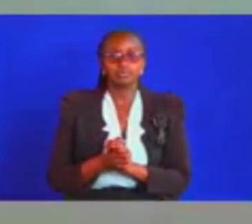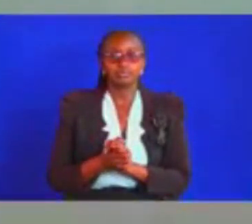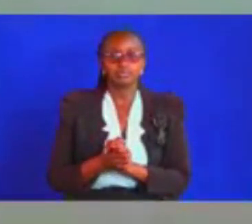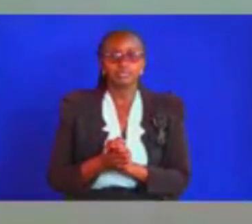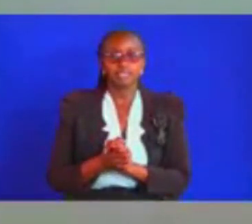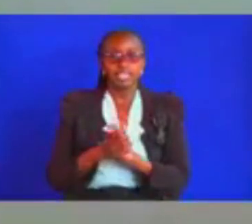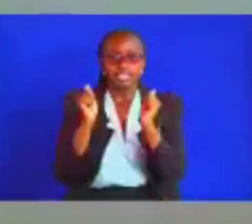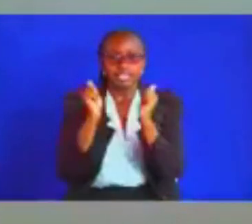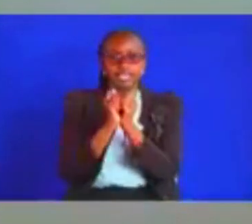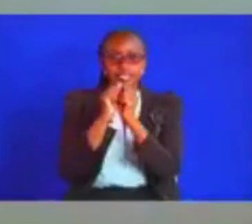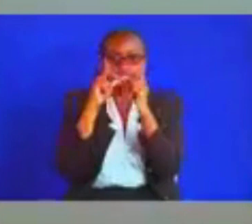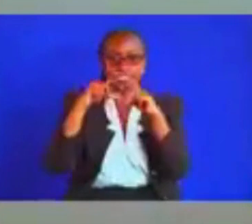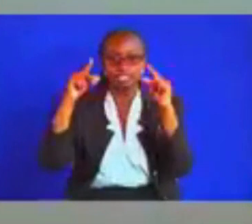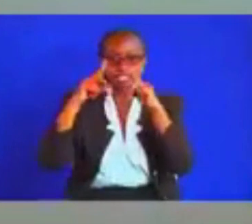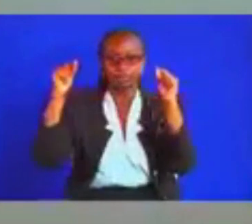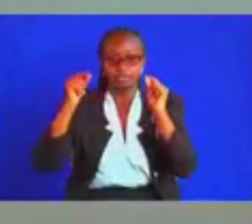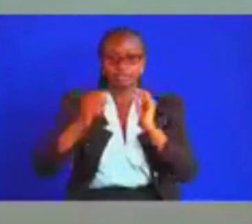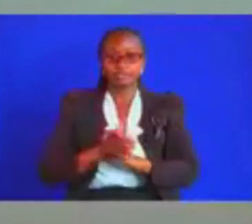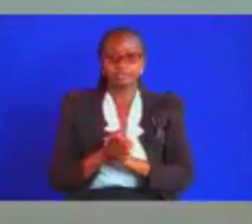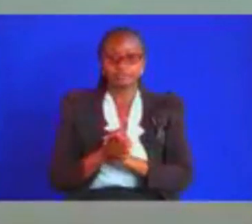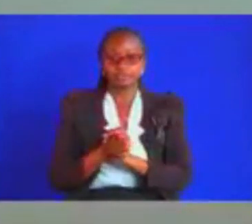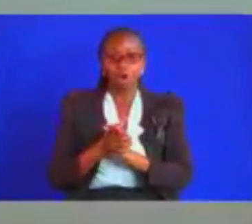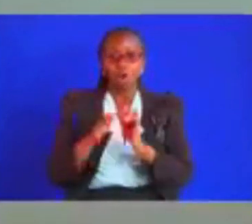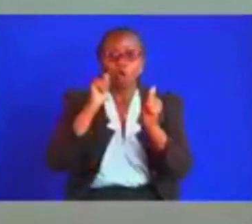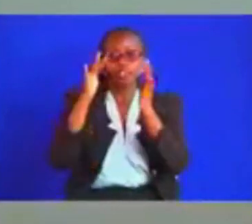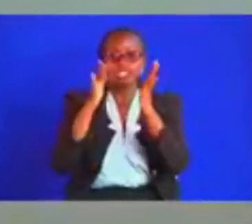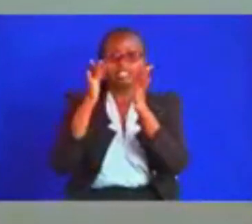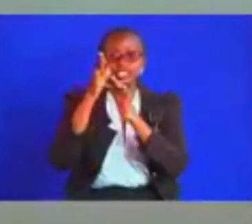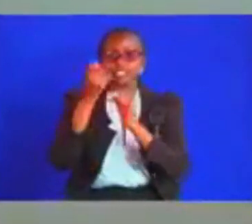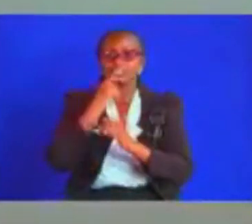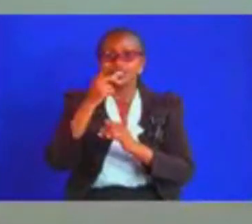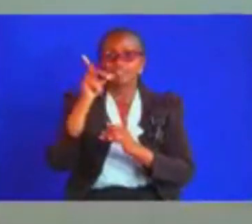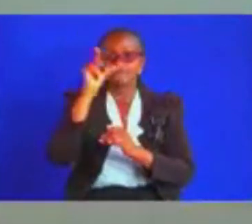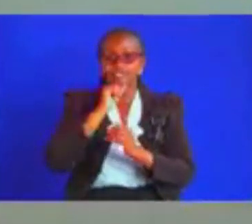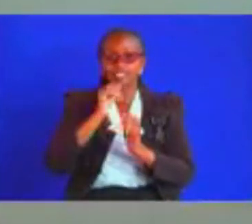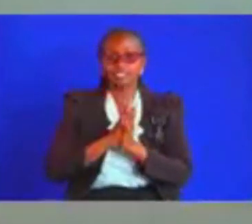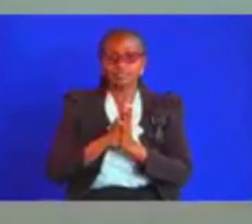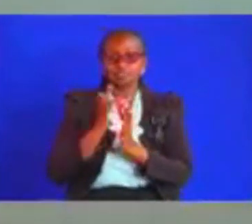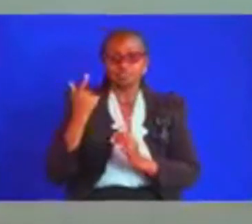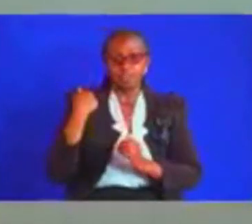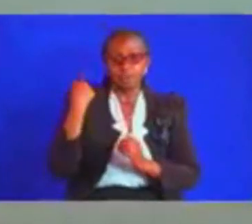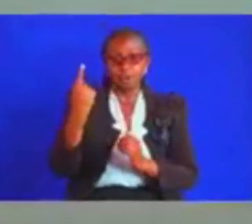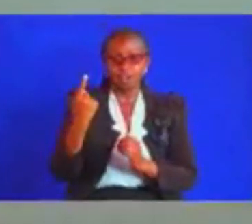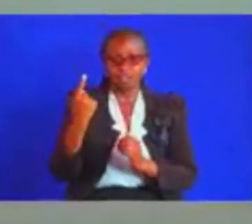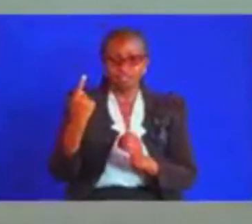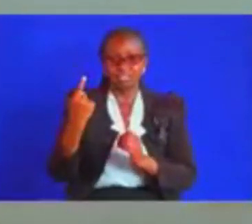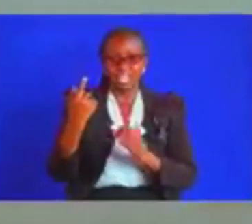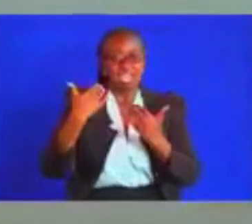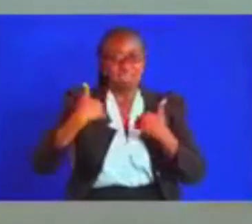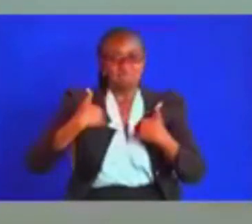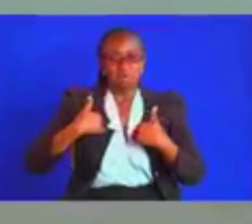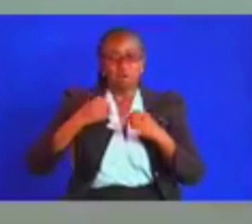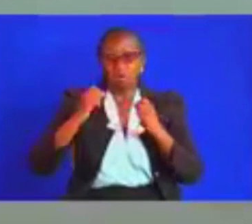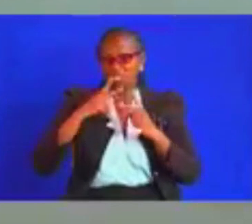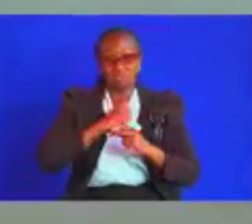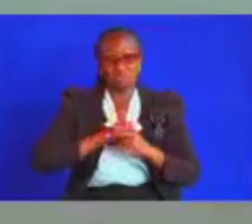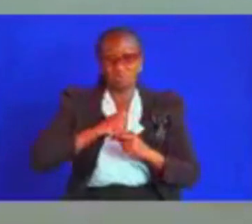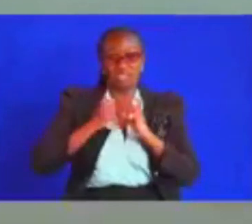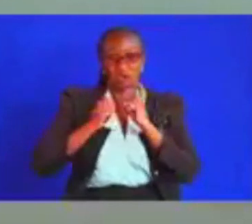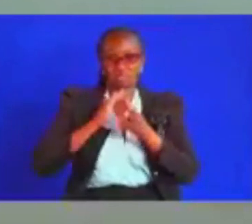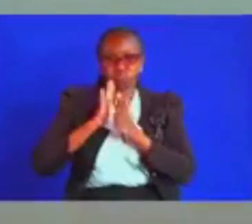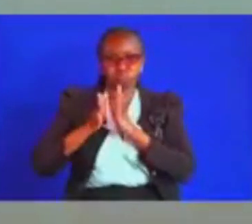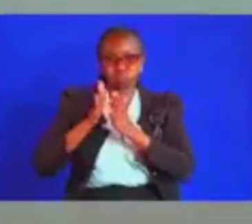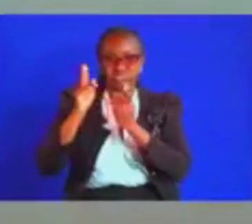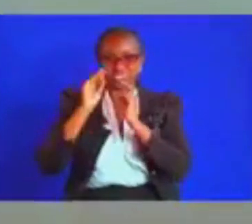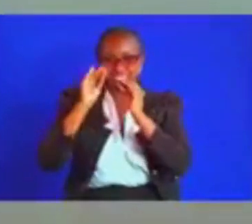10 statements that Jesus said. 1, I'm so sorry, I'm going to rush. Get